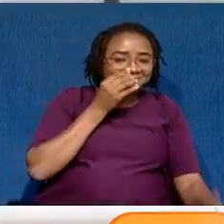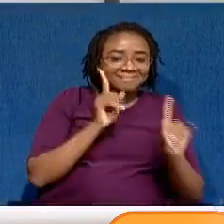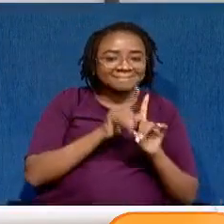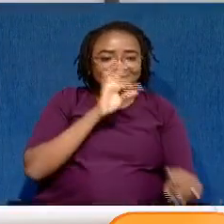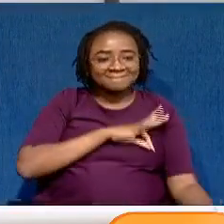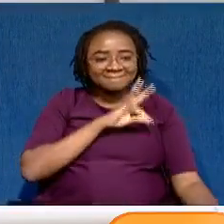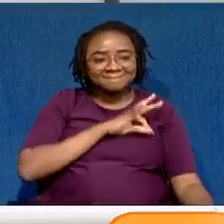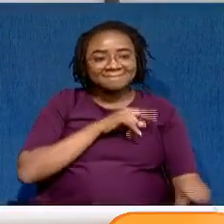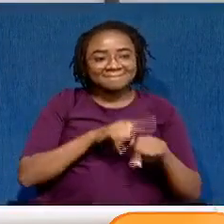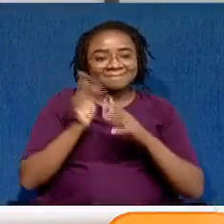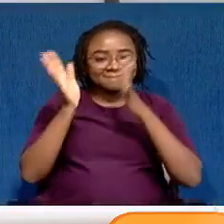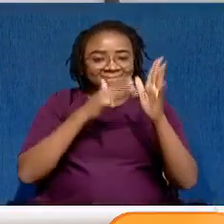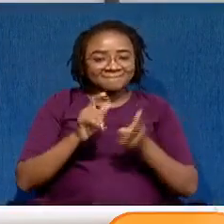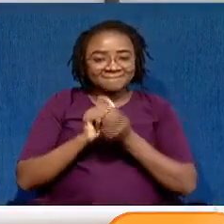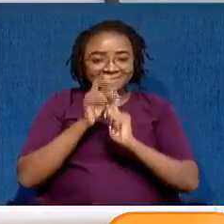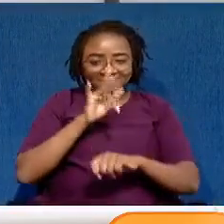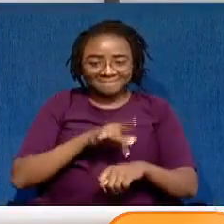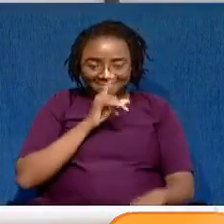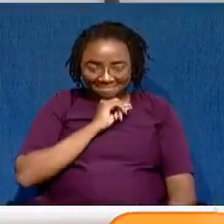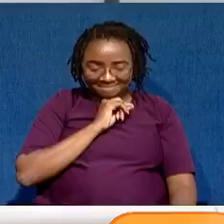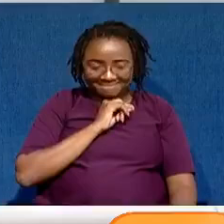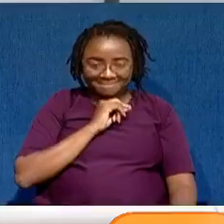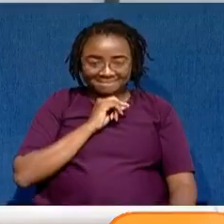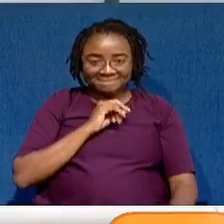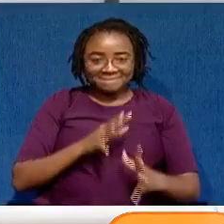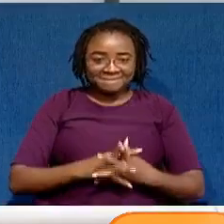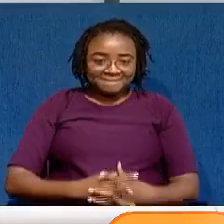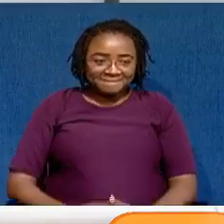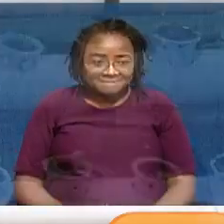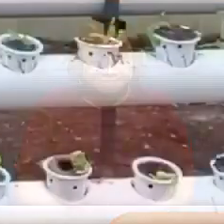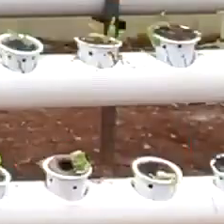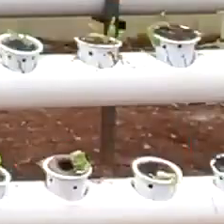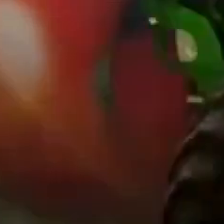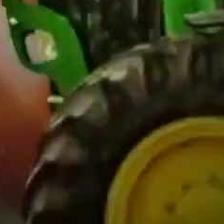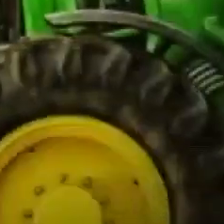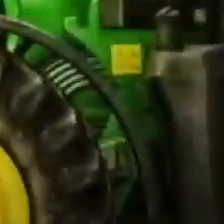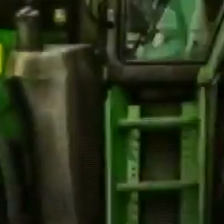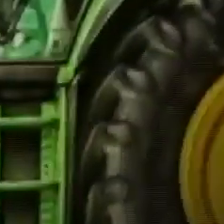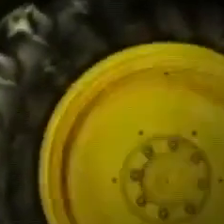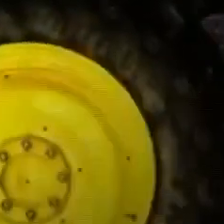face of climate change. Dennis Otieno, Smart Farm.